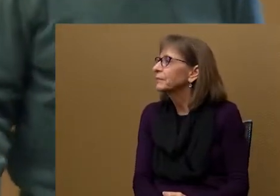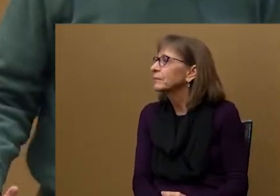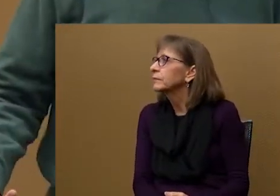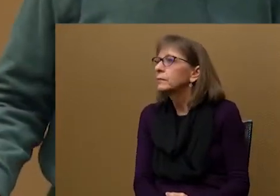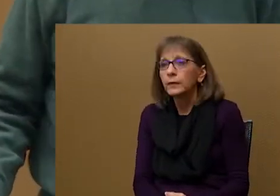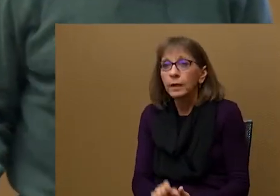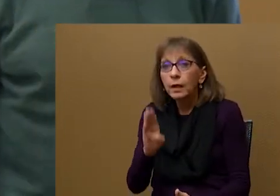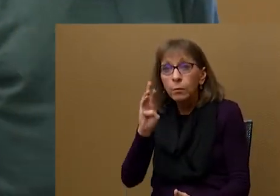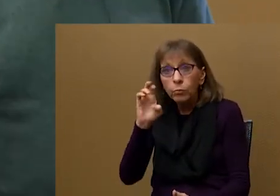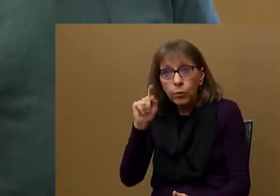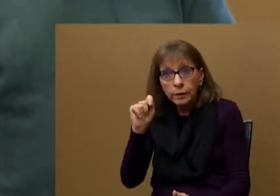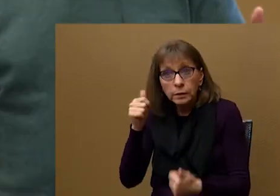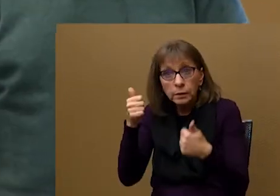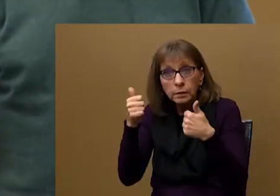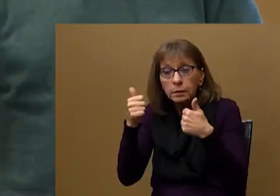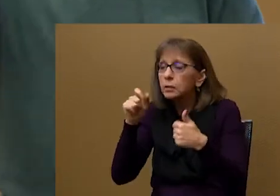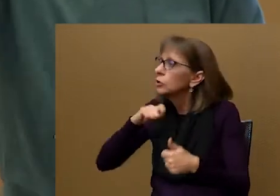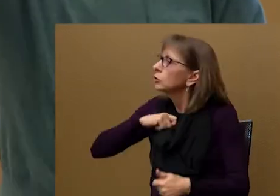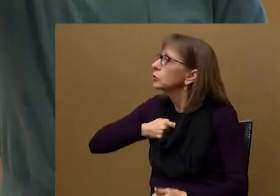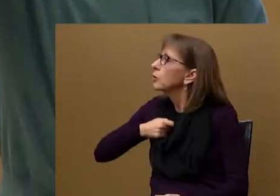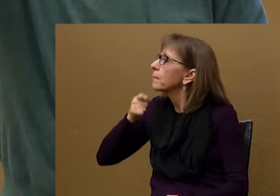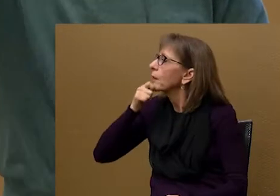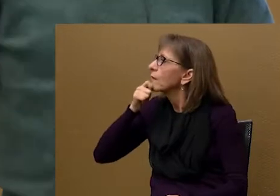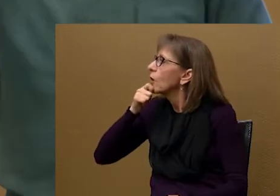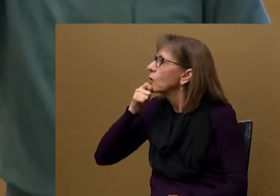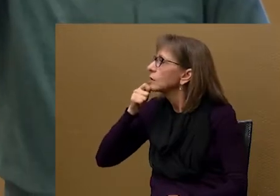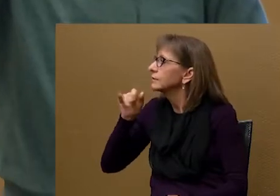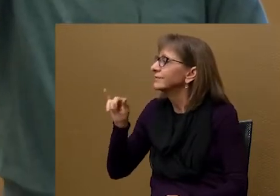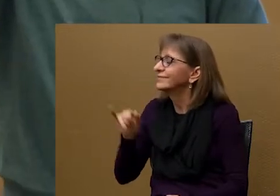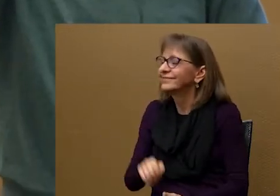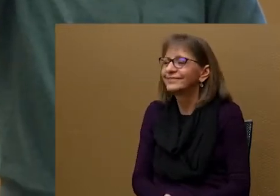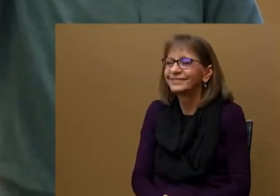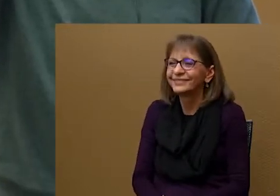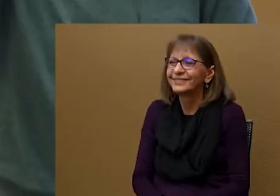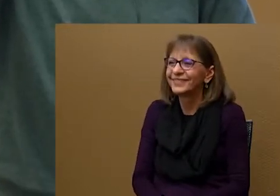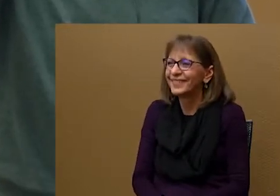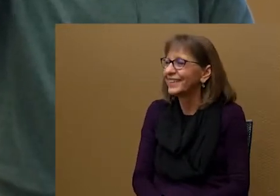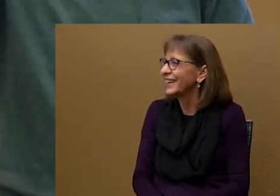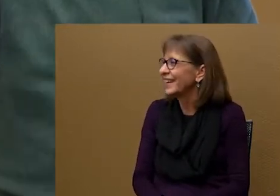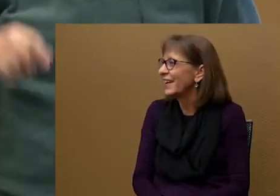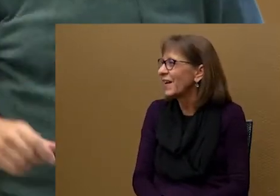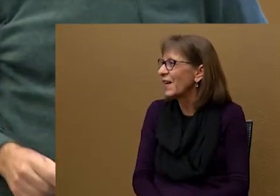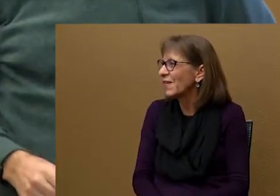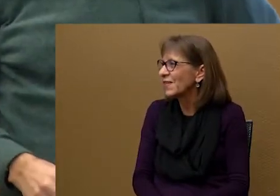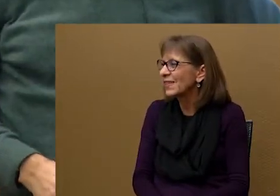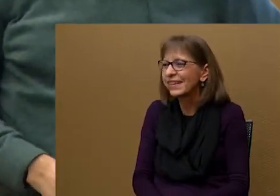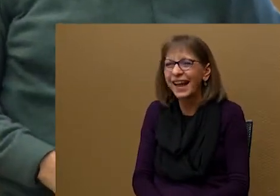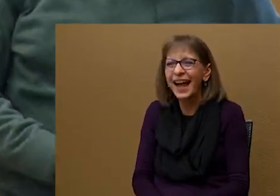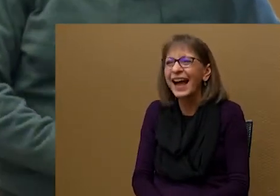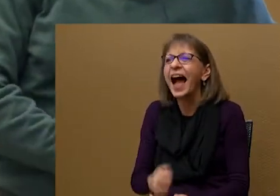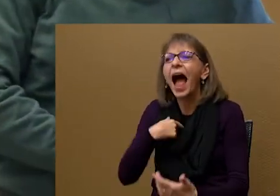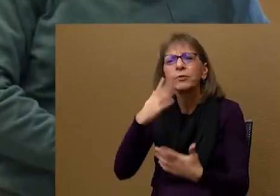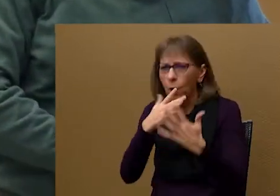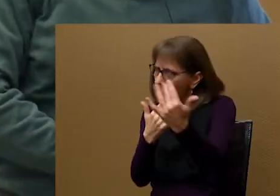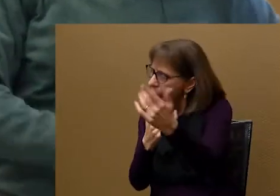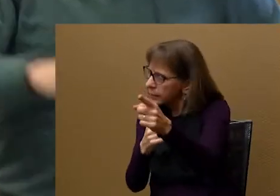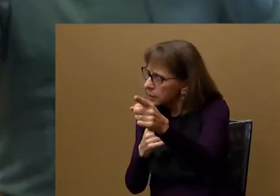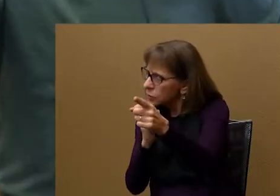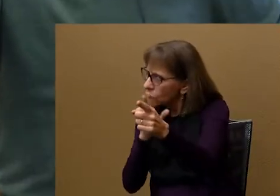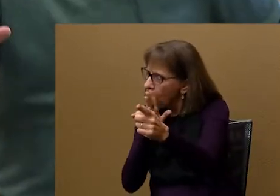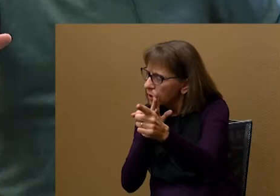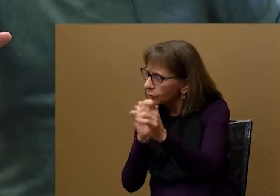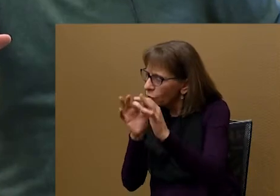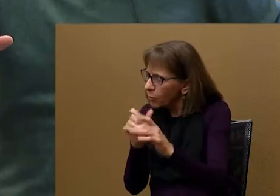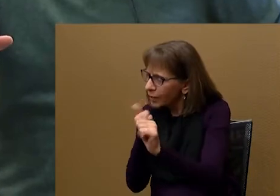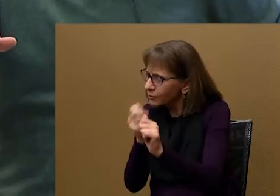So I'm trying to do that too. Anyway, Brett, sorry, hold on, wait, turn my mic on. I was going to